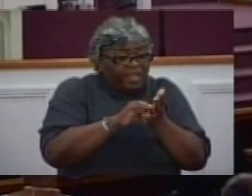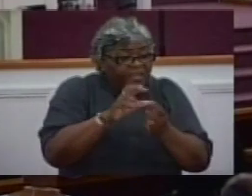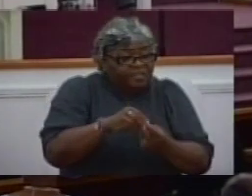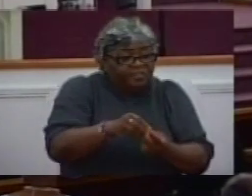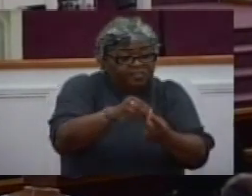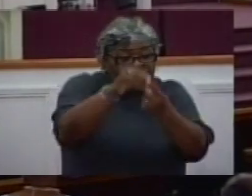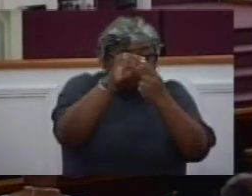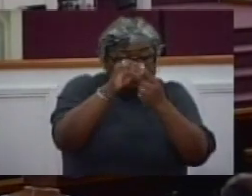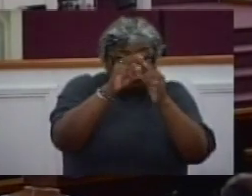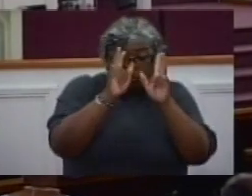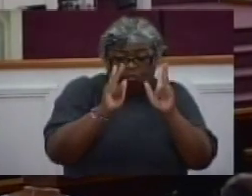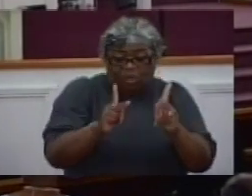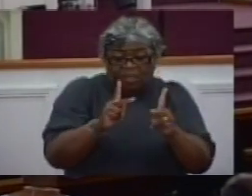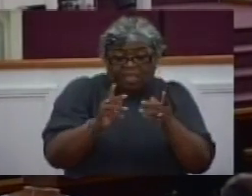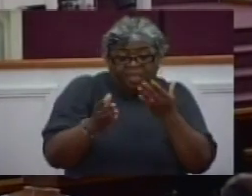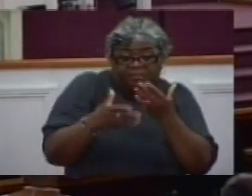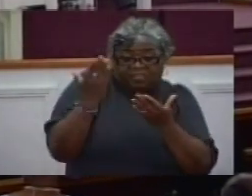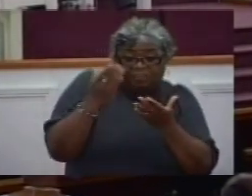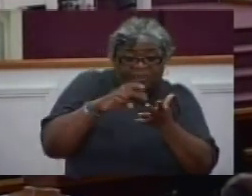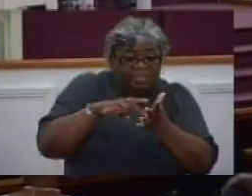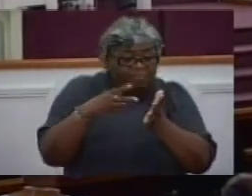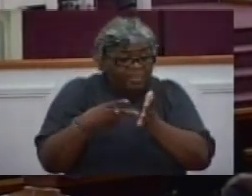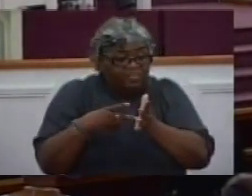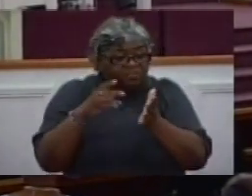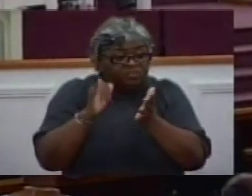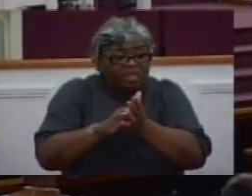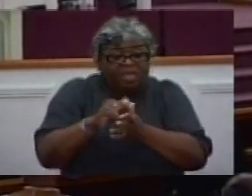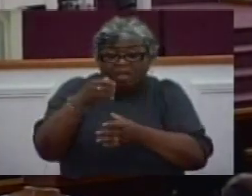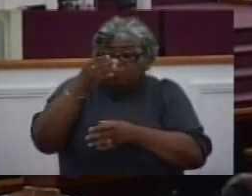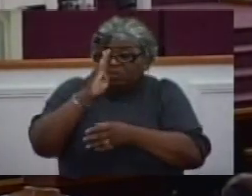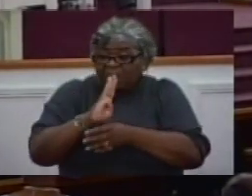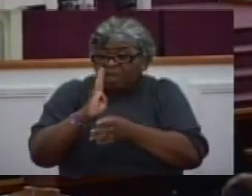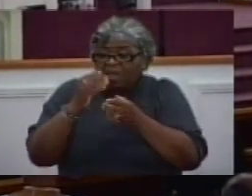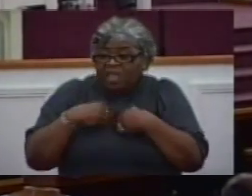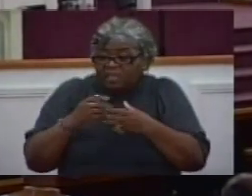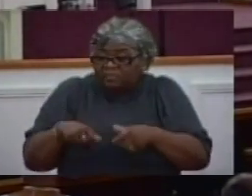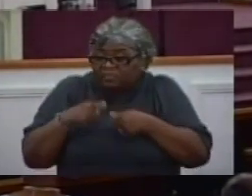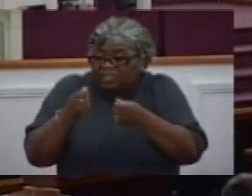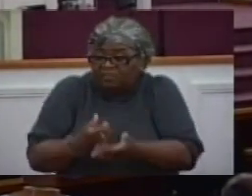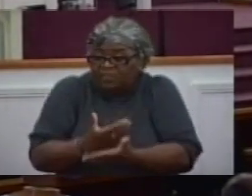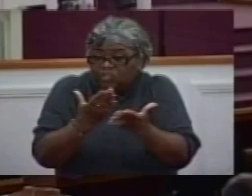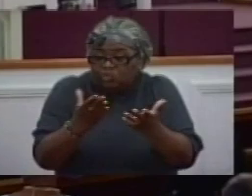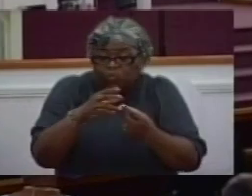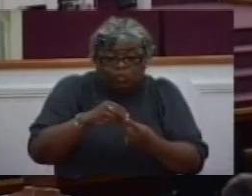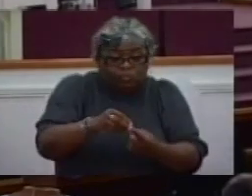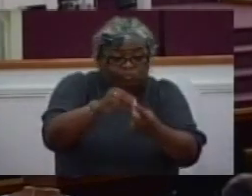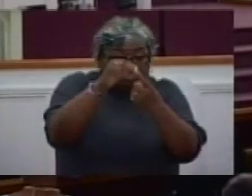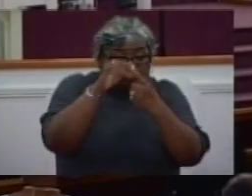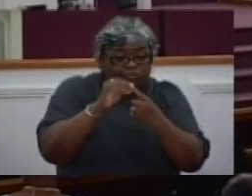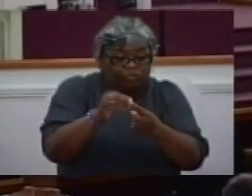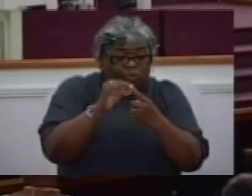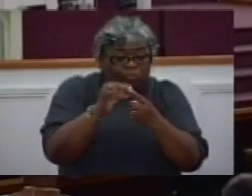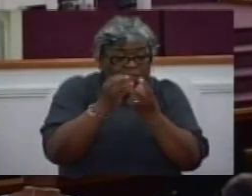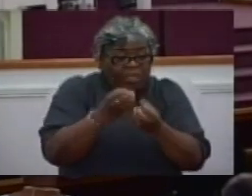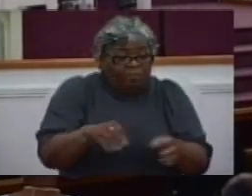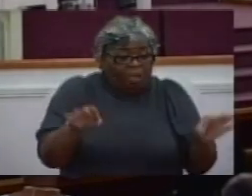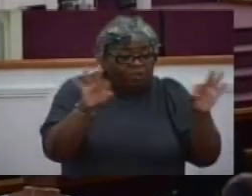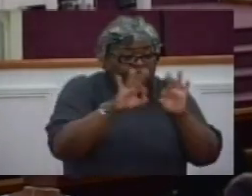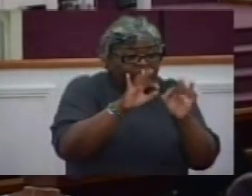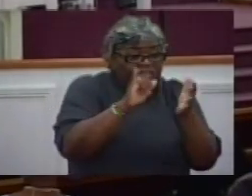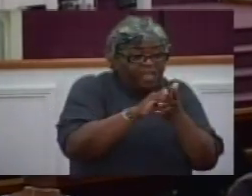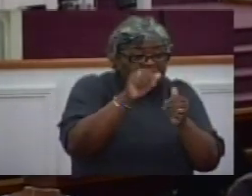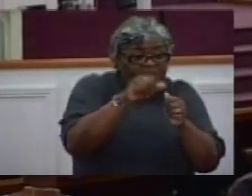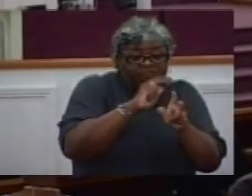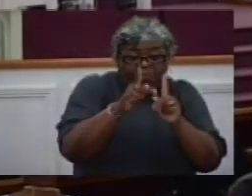special possession simply means that God has given you certain priority that